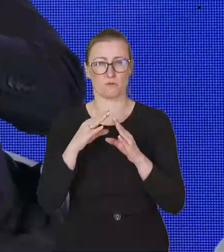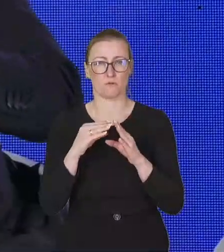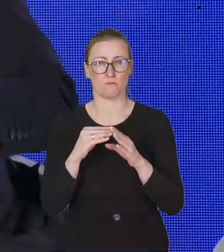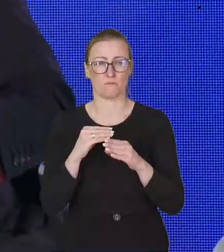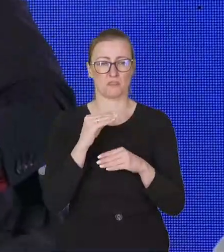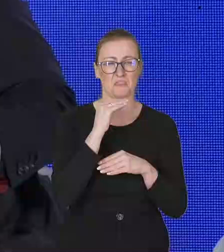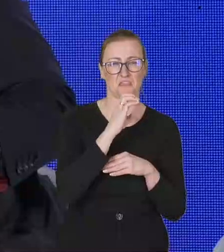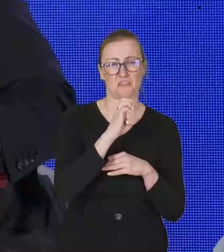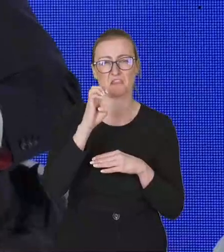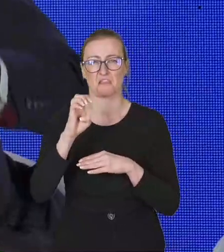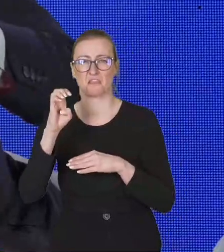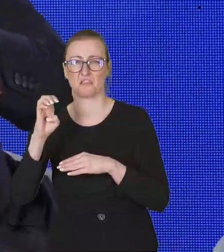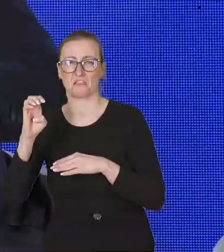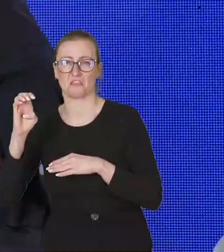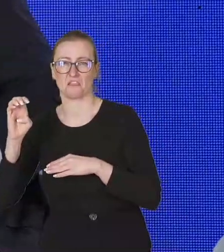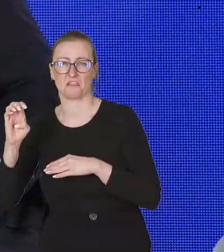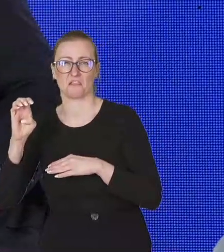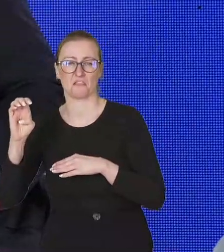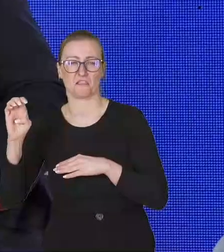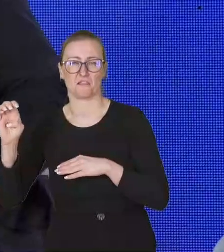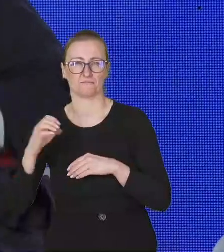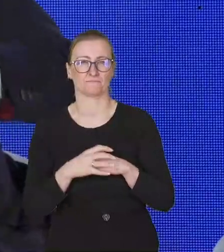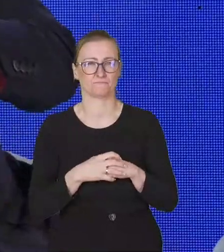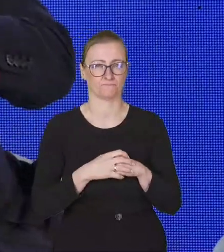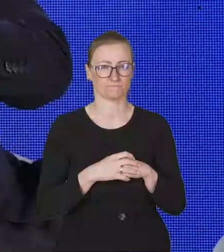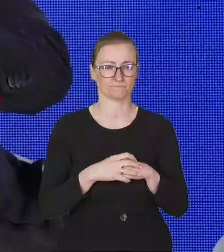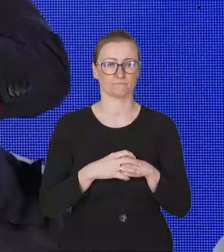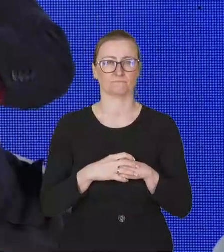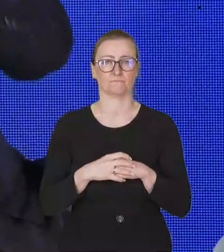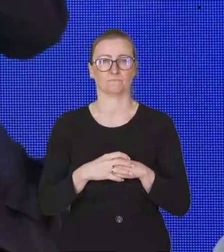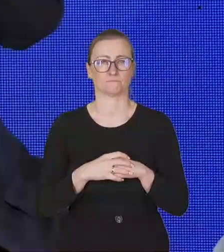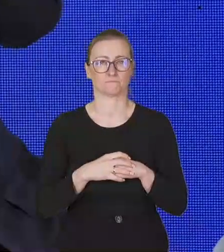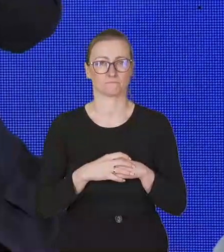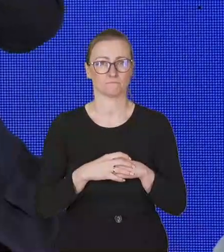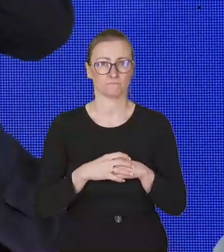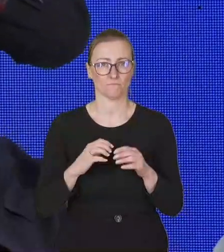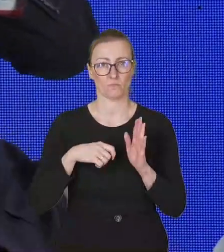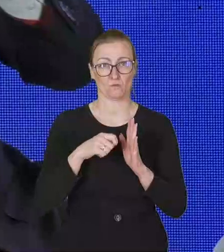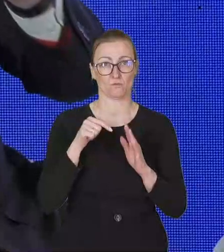that, EU value chains. With a cohesion perspective, we are looking at